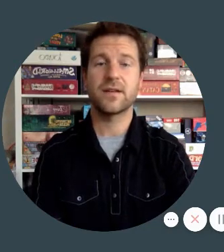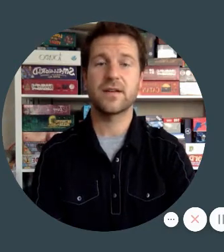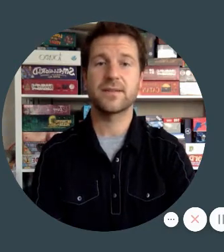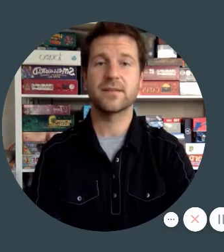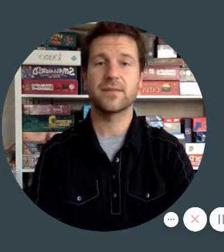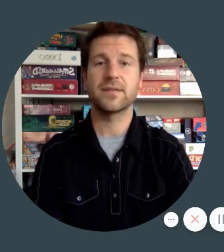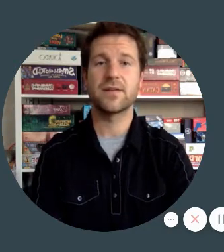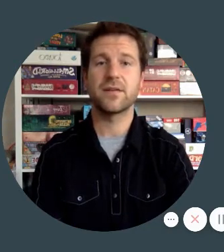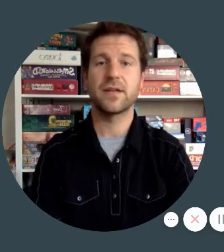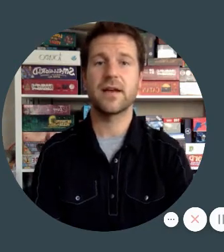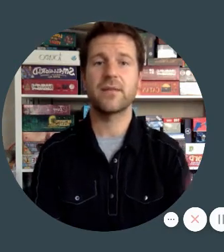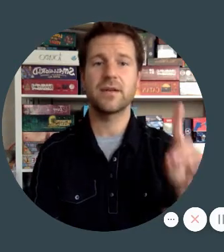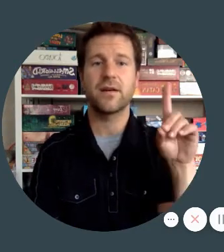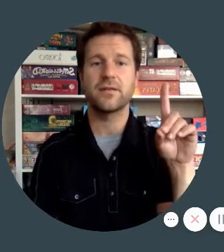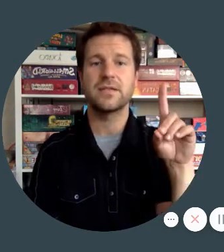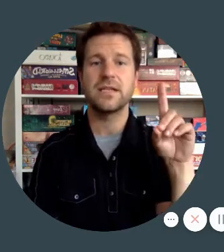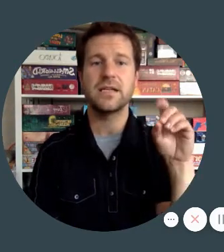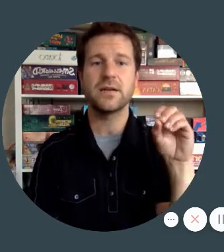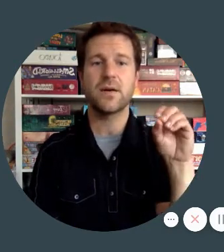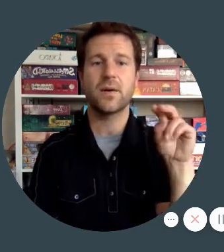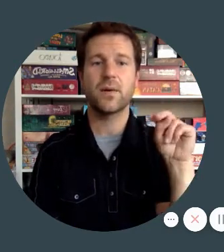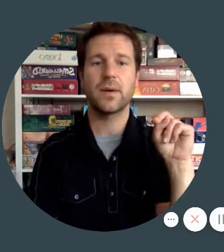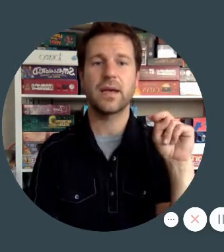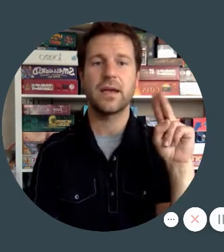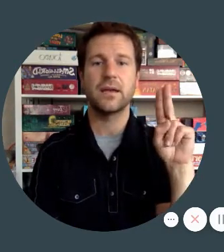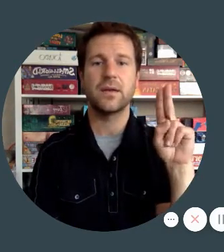the finger spell the word donut. I wouldn't go